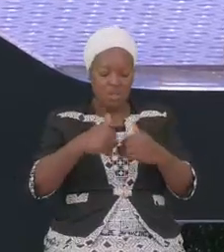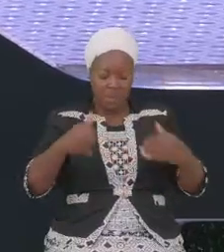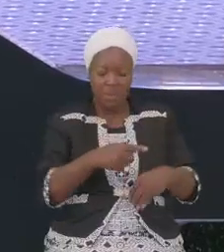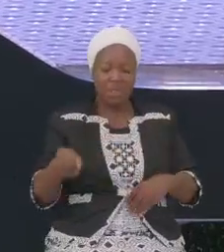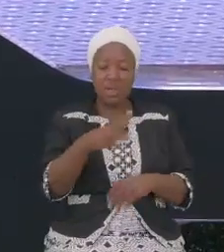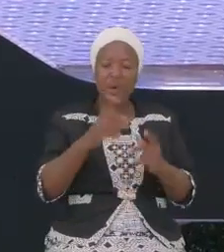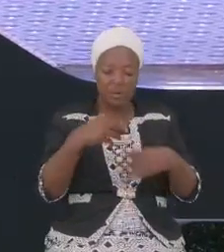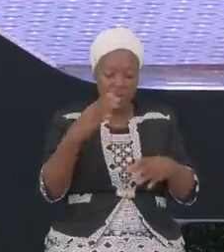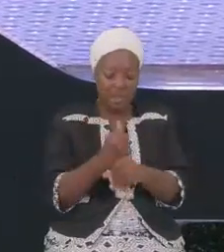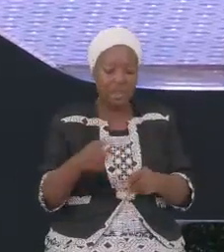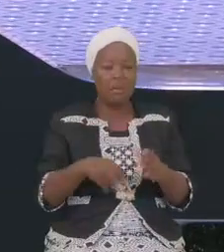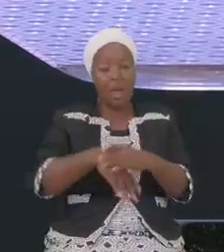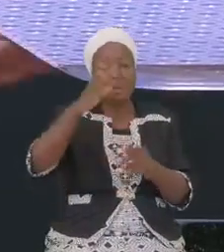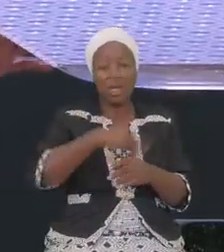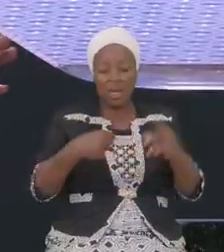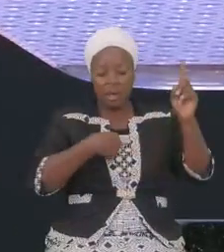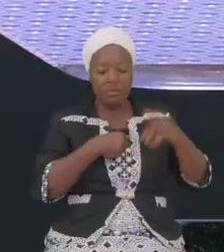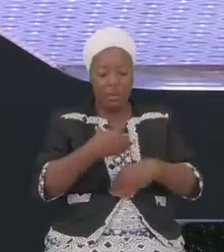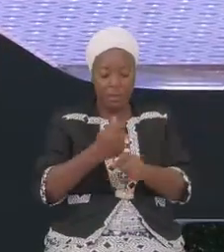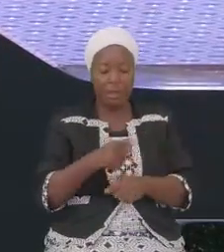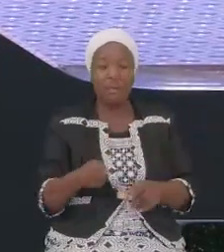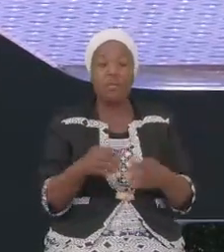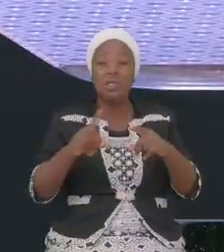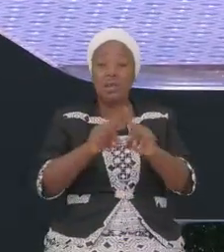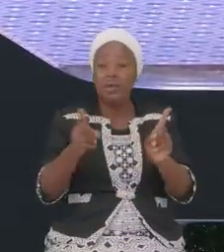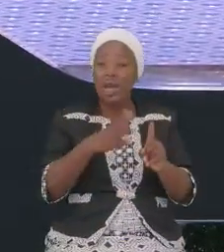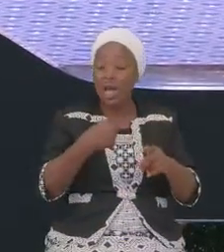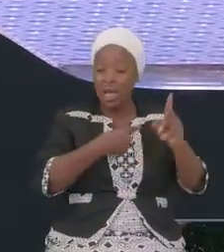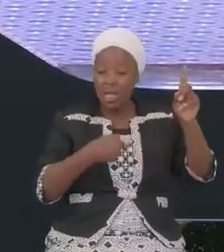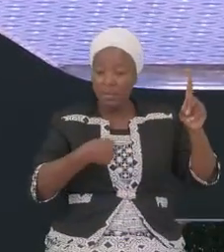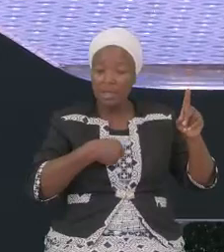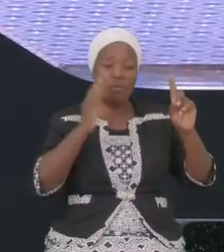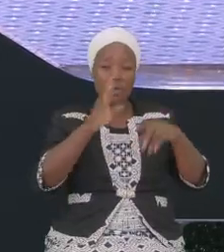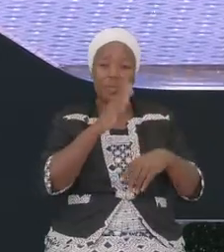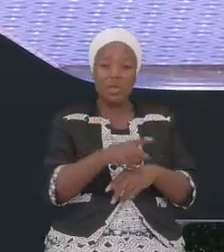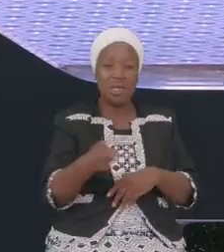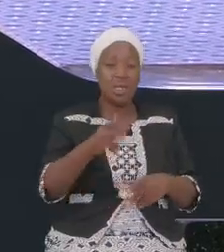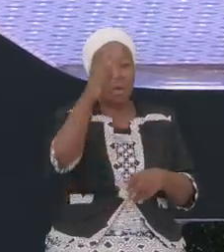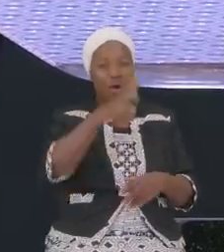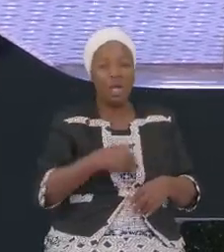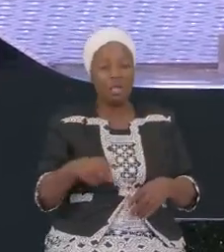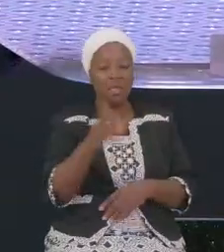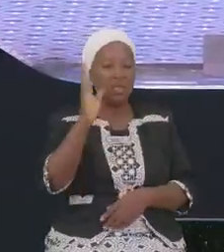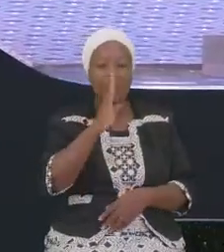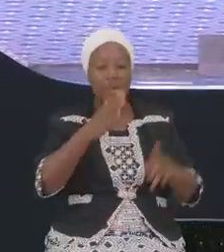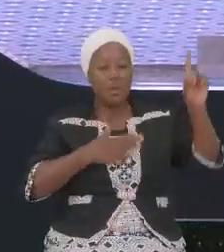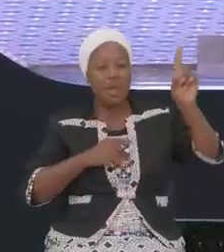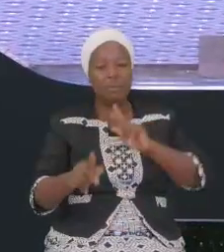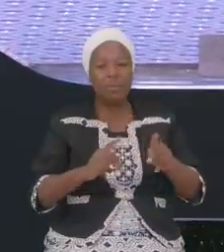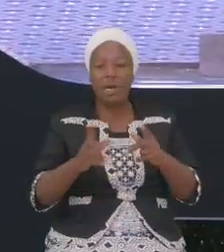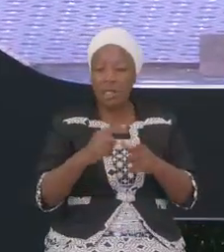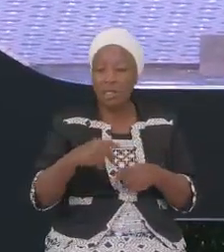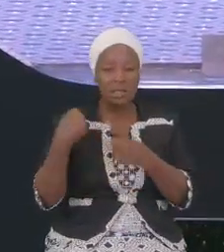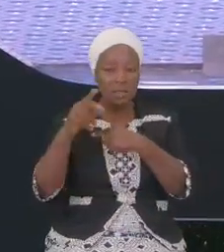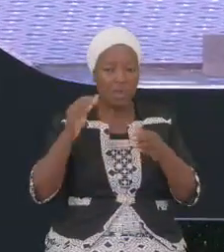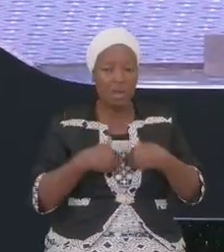make them different. And I will be their God, and they shall be my people. And since there are only two kinds of